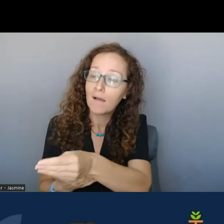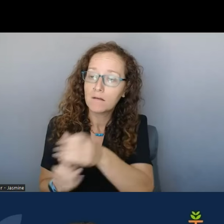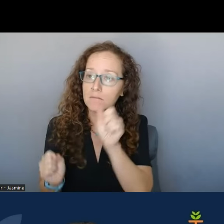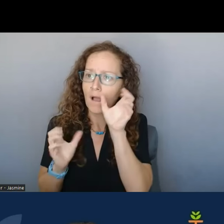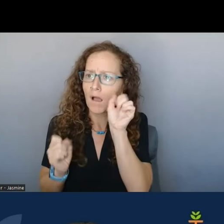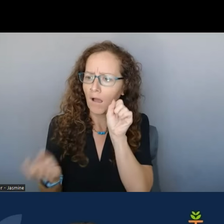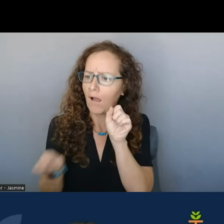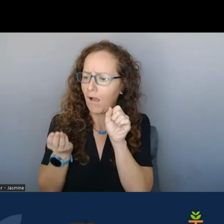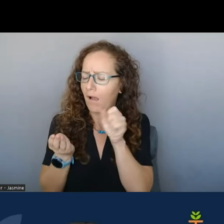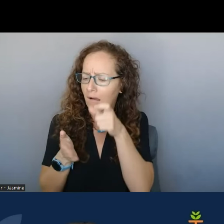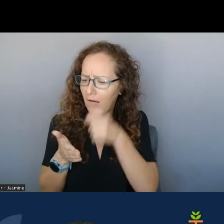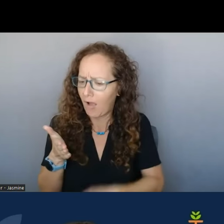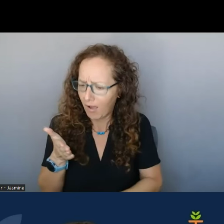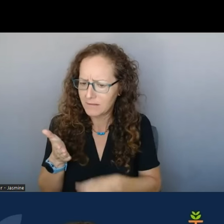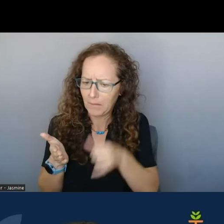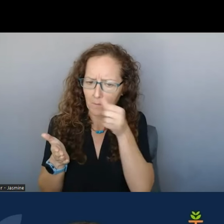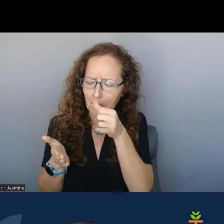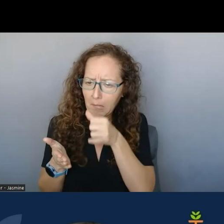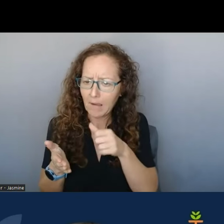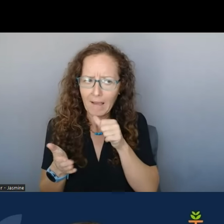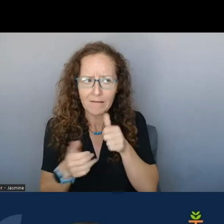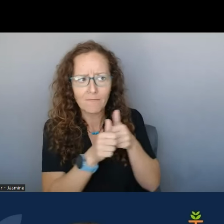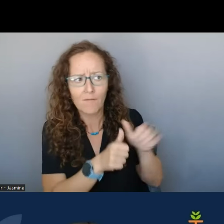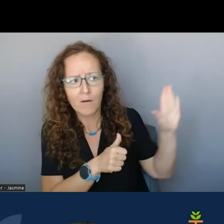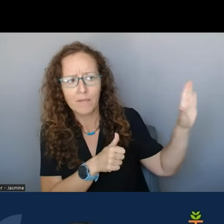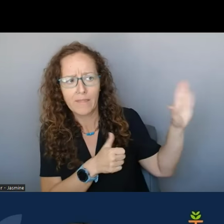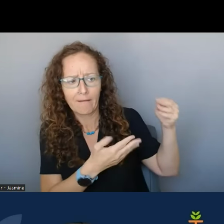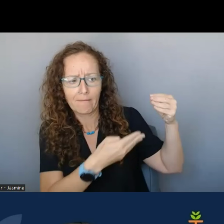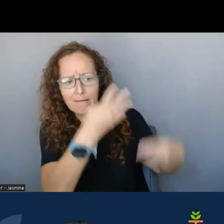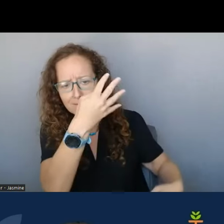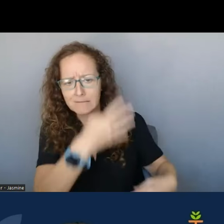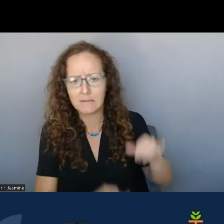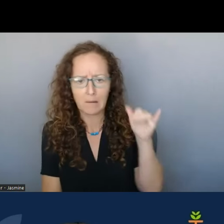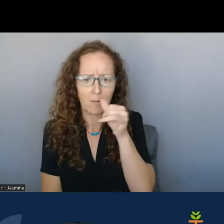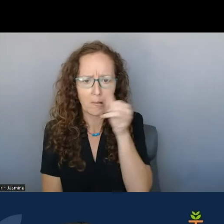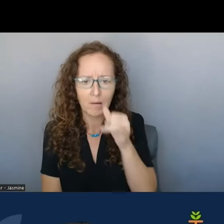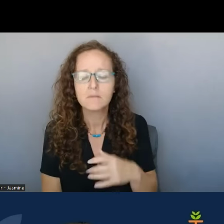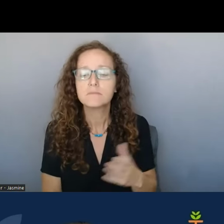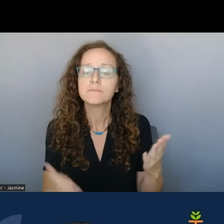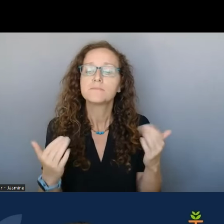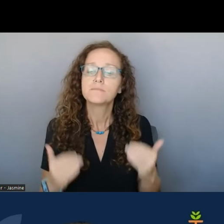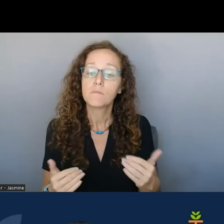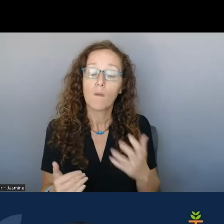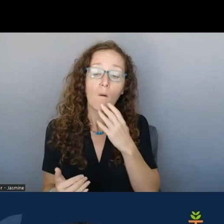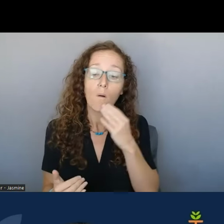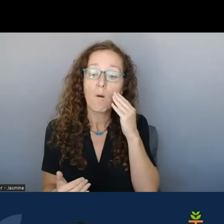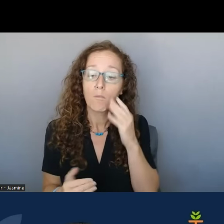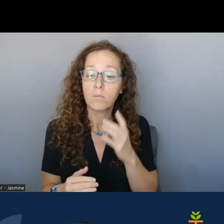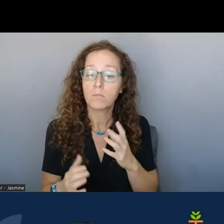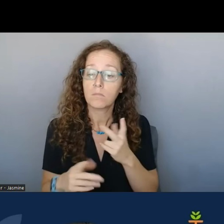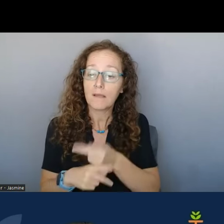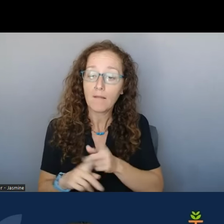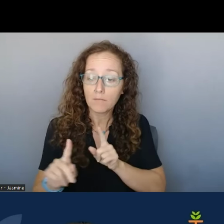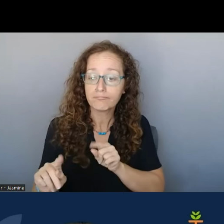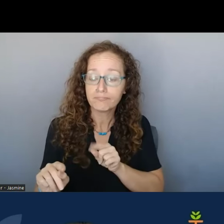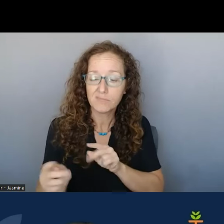purchase it through an approved participating supplier. Home health care, again, similar to Part A, there's